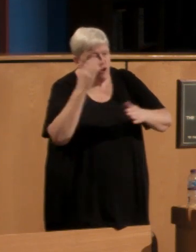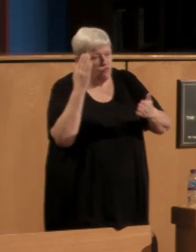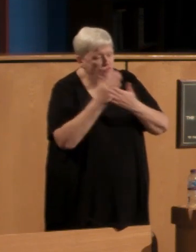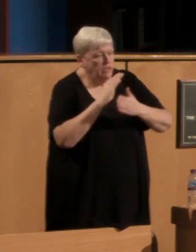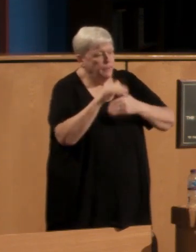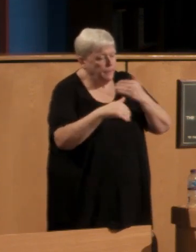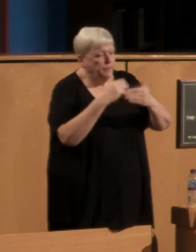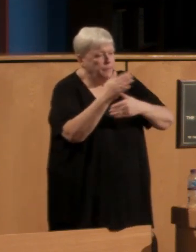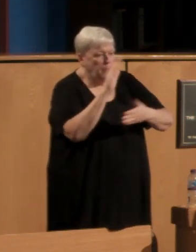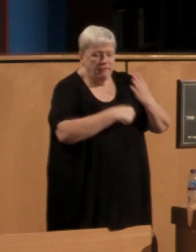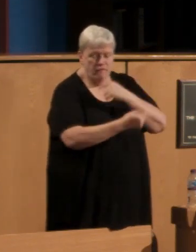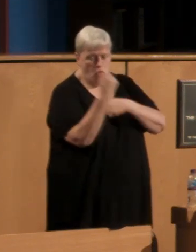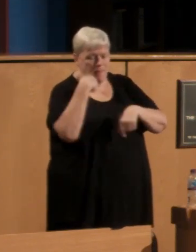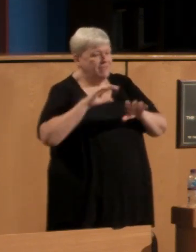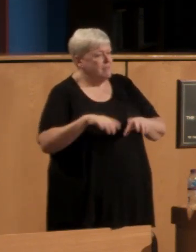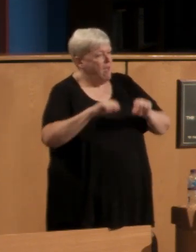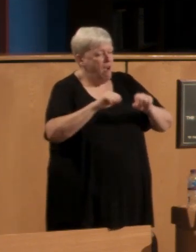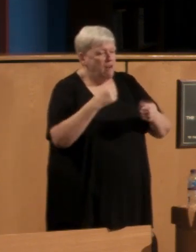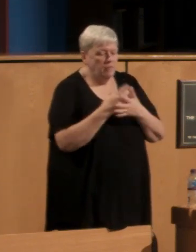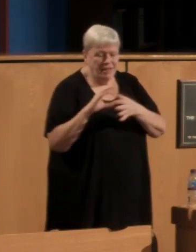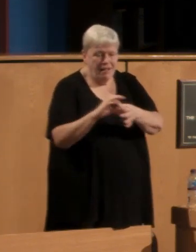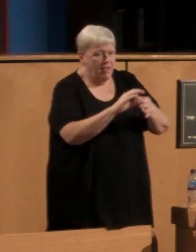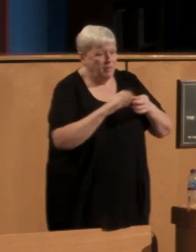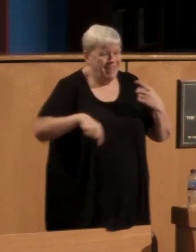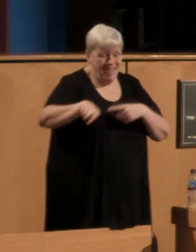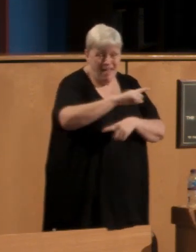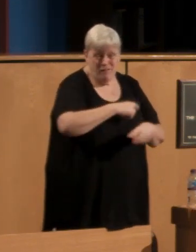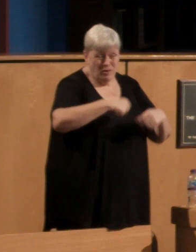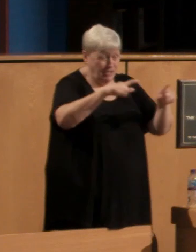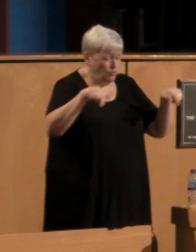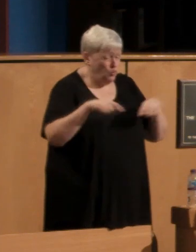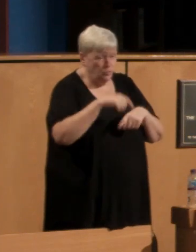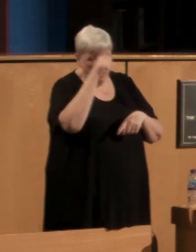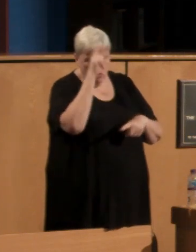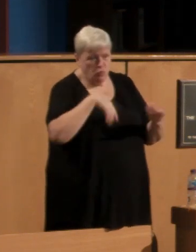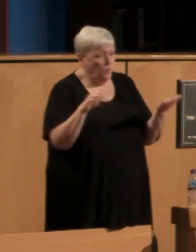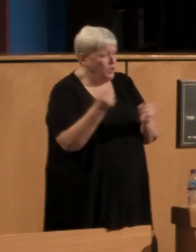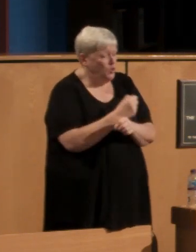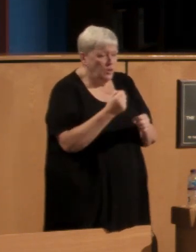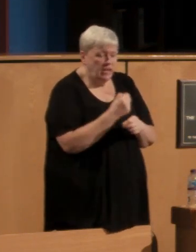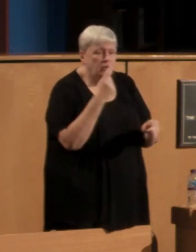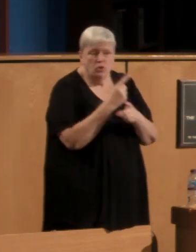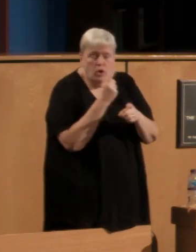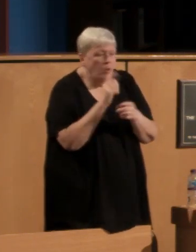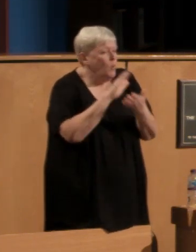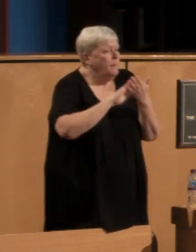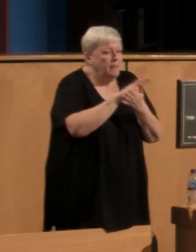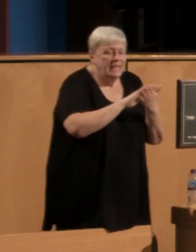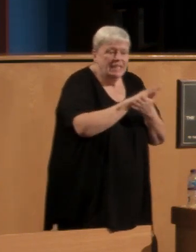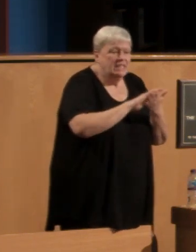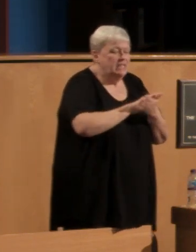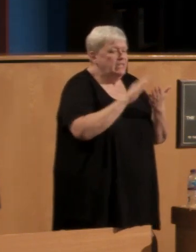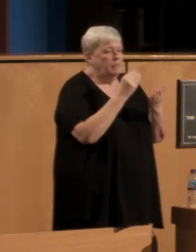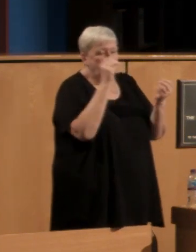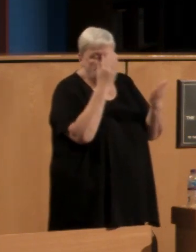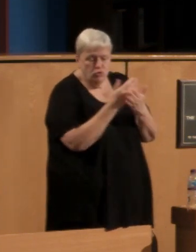get-go. I work a lot collaboratively, and everyone in the room knows that that's what we're making, and we talk about what that means in terms of what we